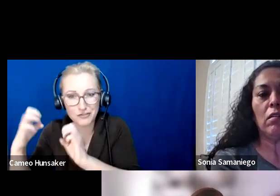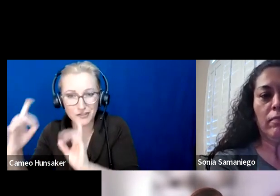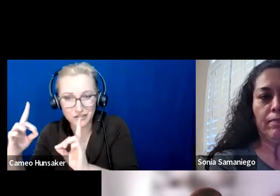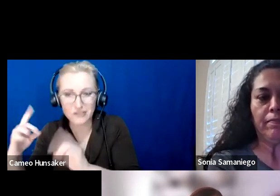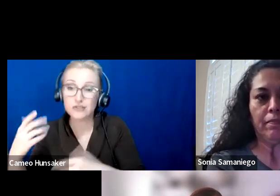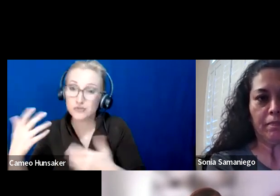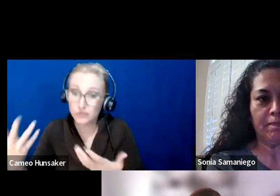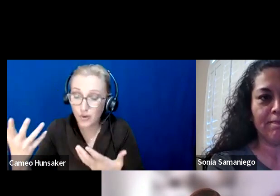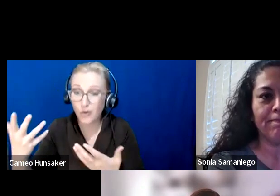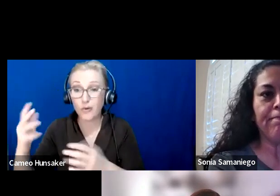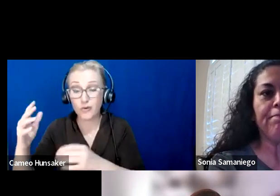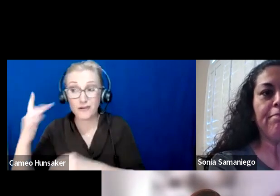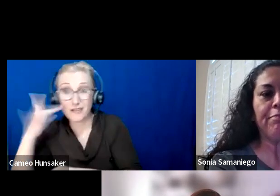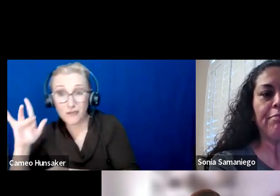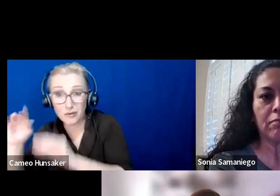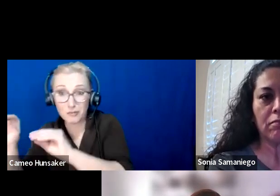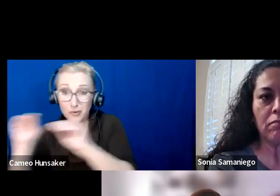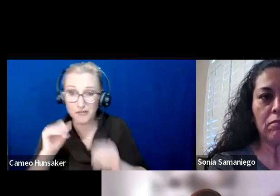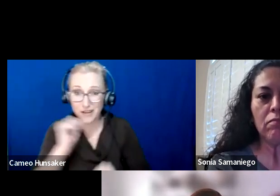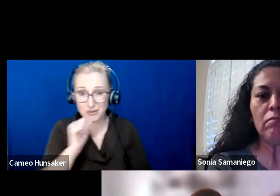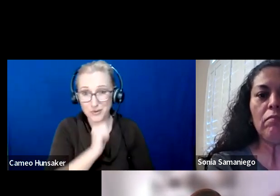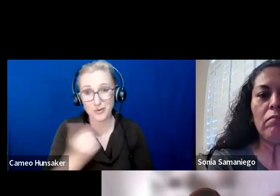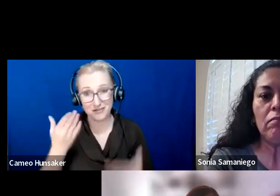changes, coming from one state to another in that way.